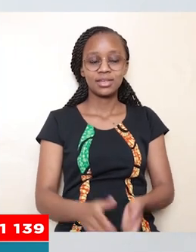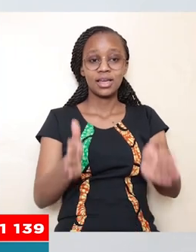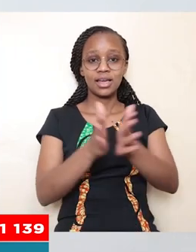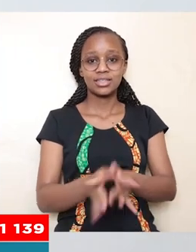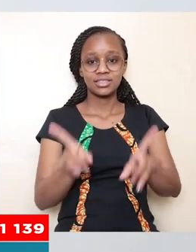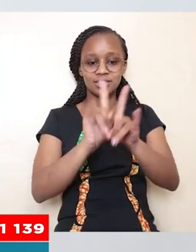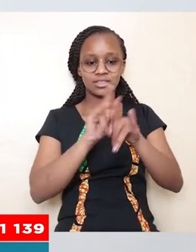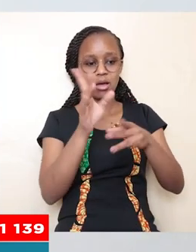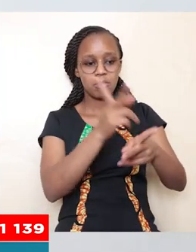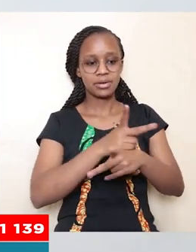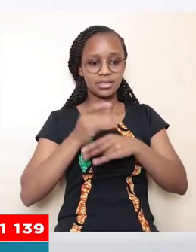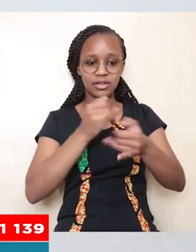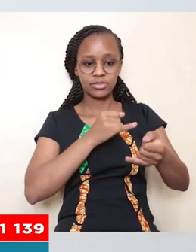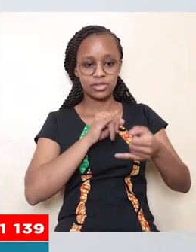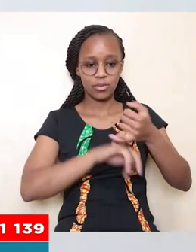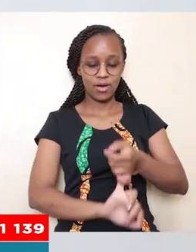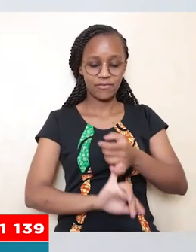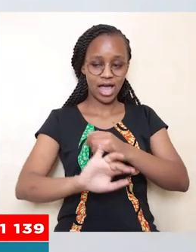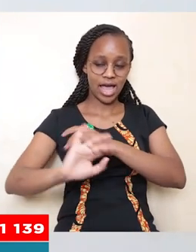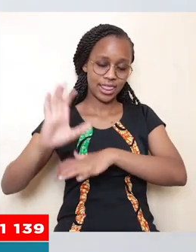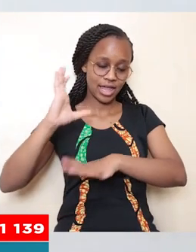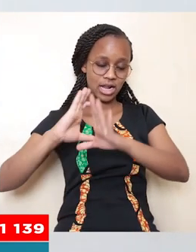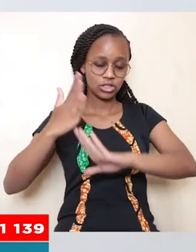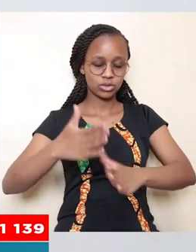And he protects the wife casually.